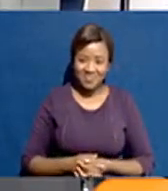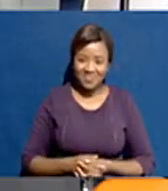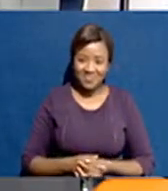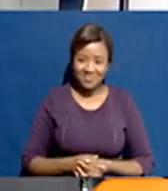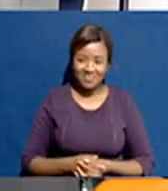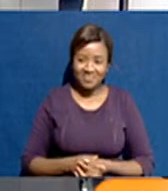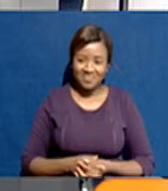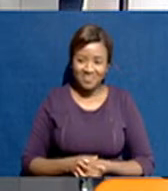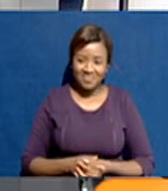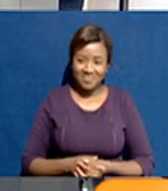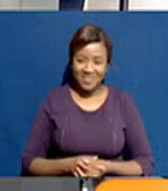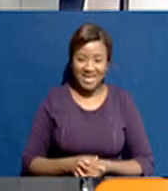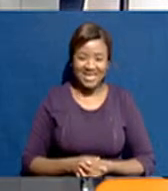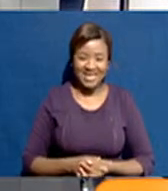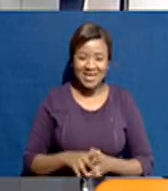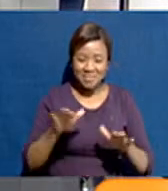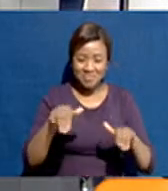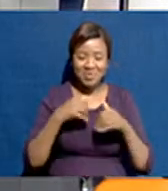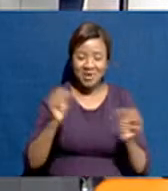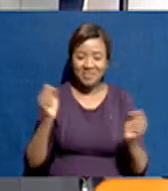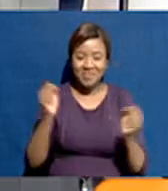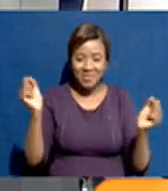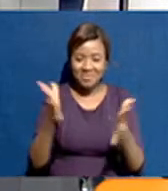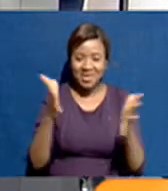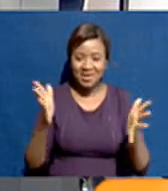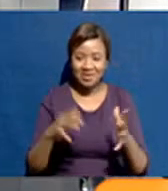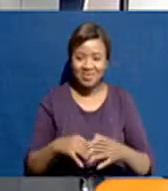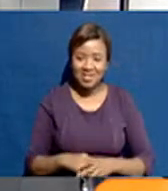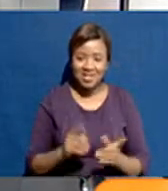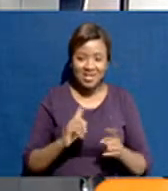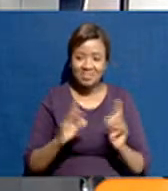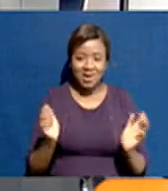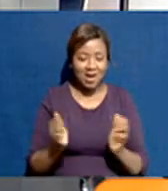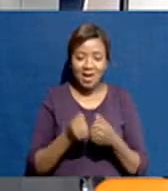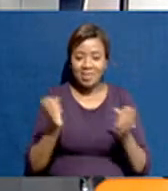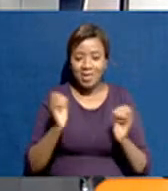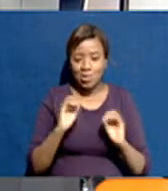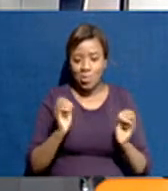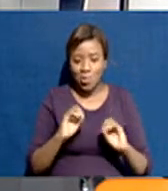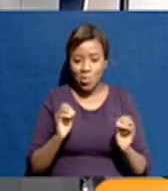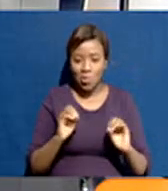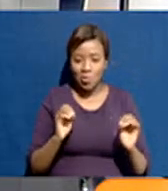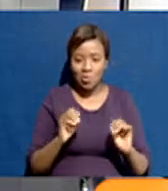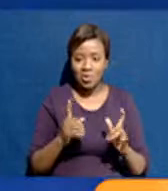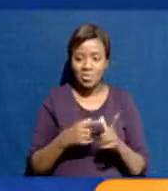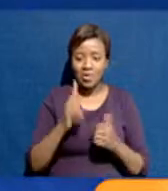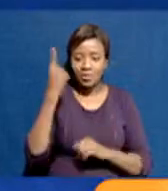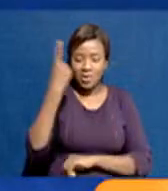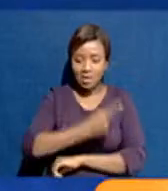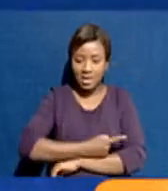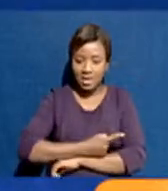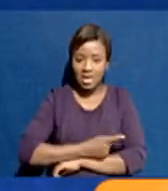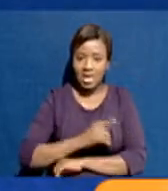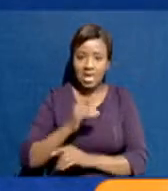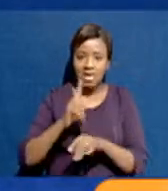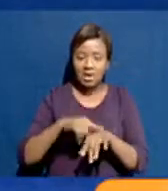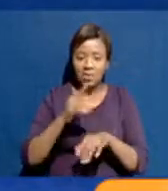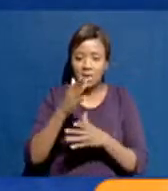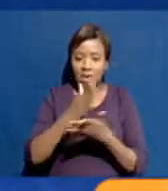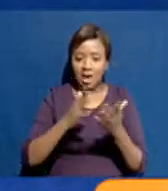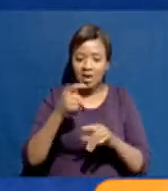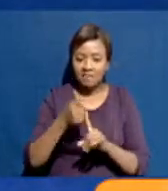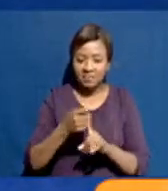I was shakahola things. So I was like away from medication for like a month. And then one day during half term, my friends and